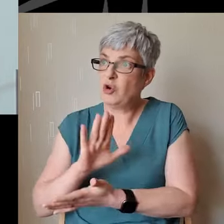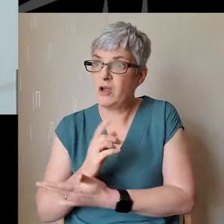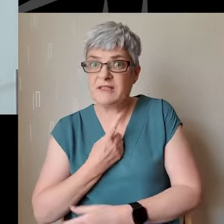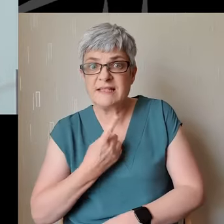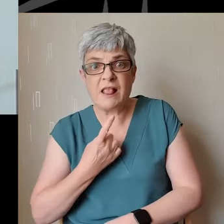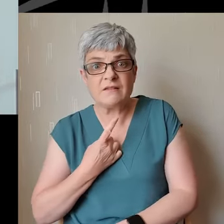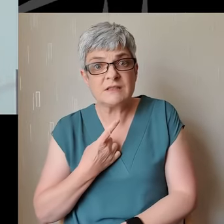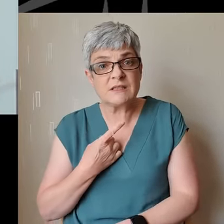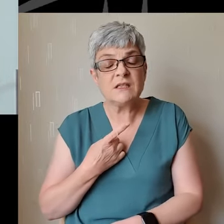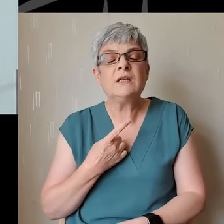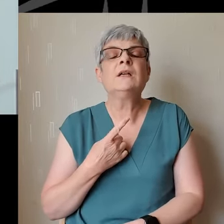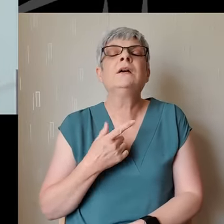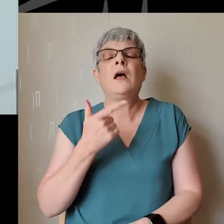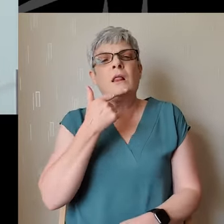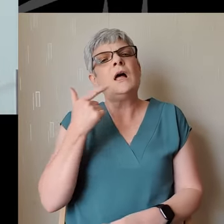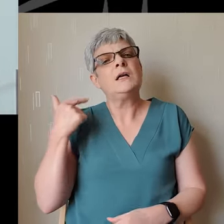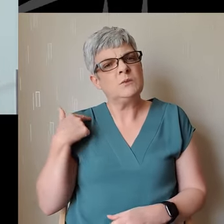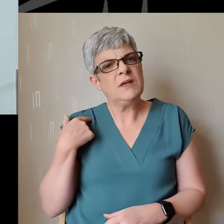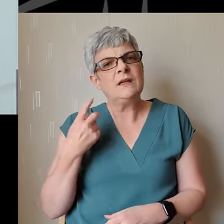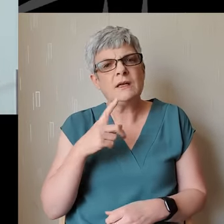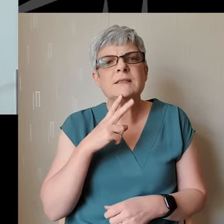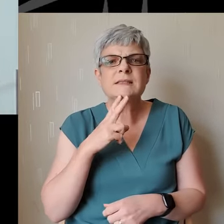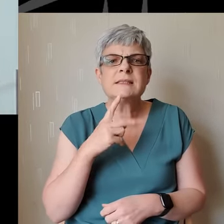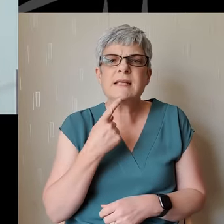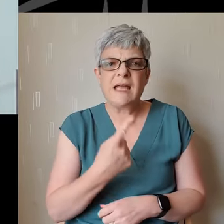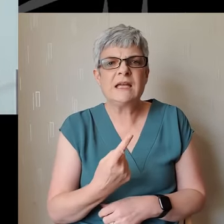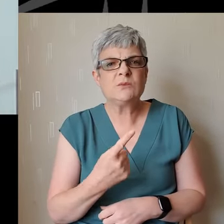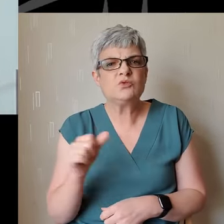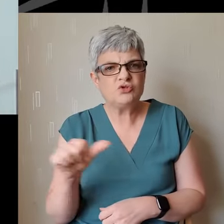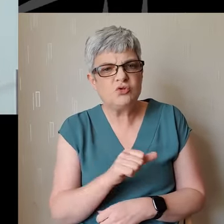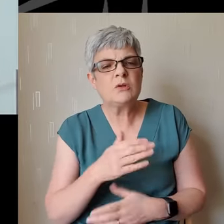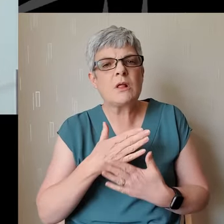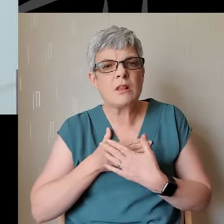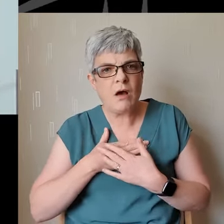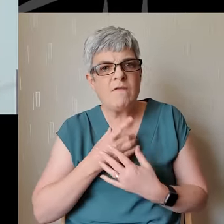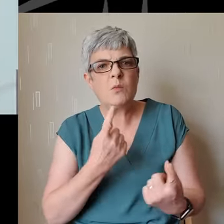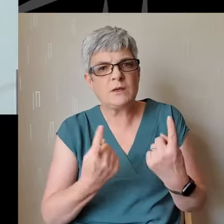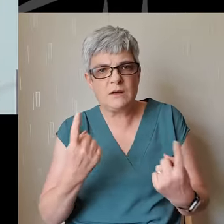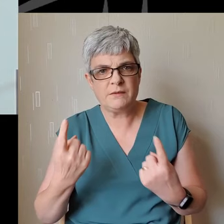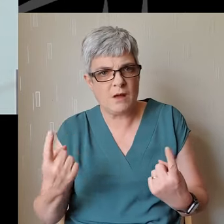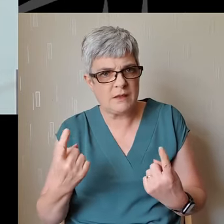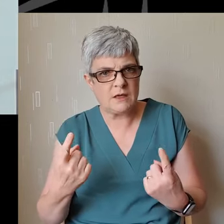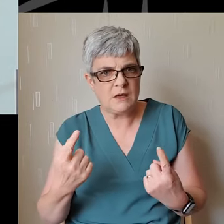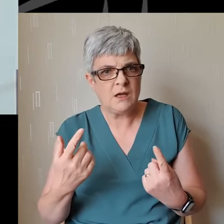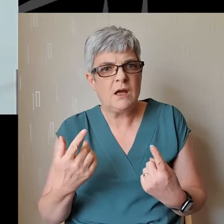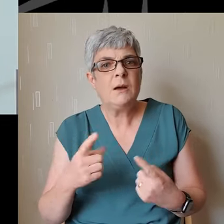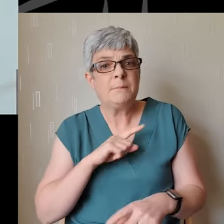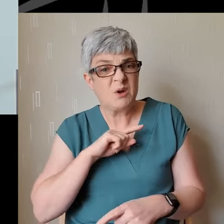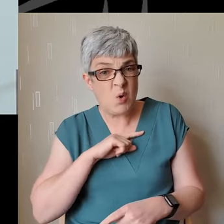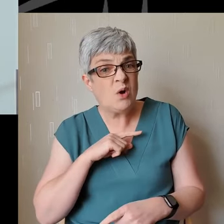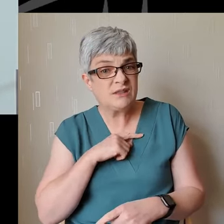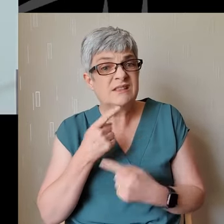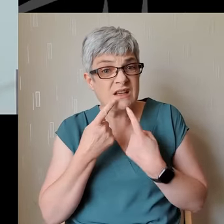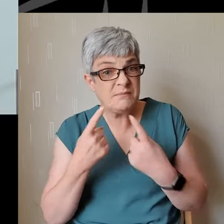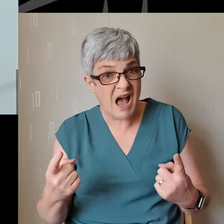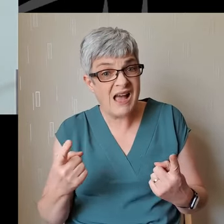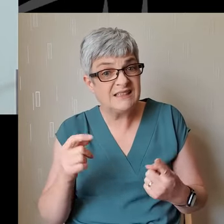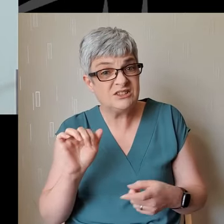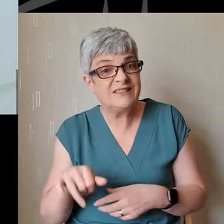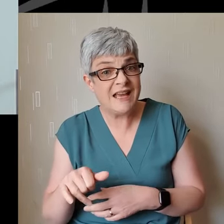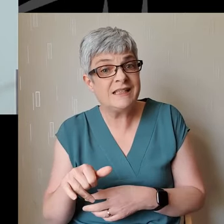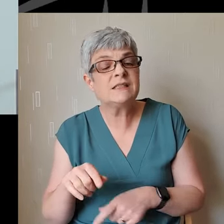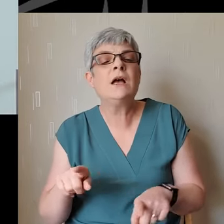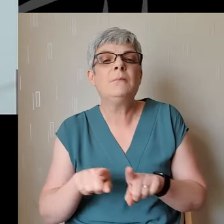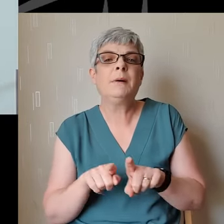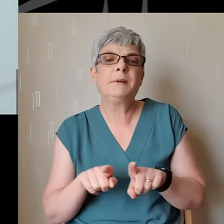Now, last week I was saying that we should learn to love one another, not just because it's a command, a basic command of the gospel, a command of Jesus, but